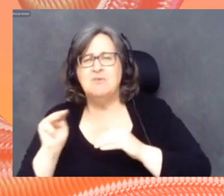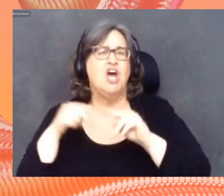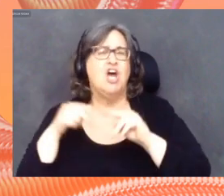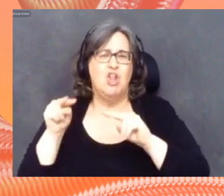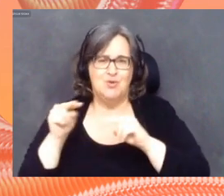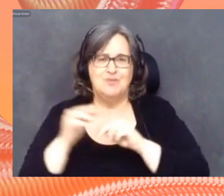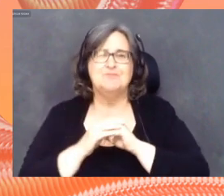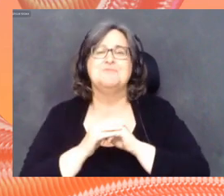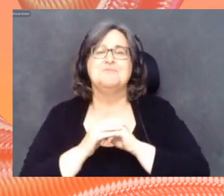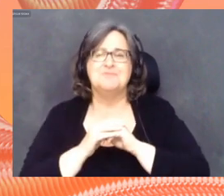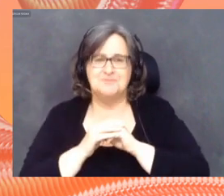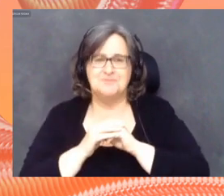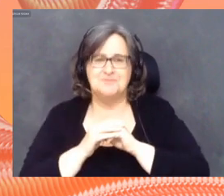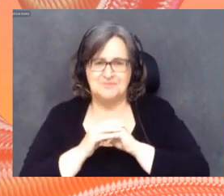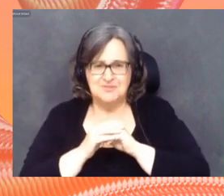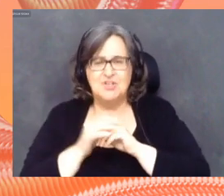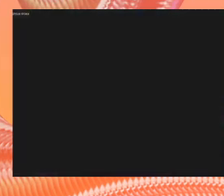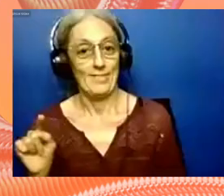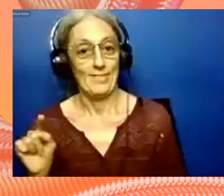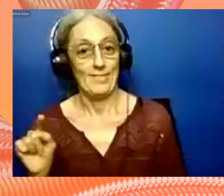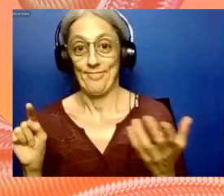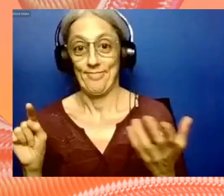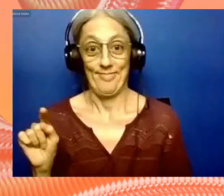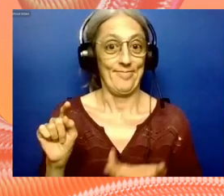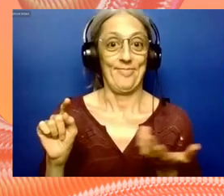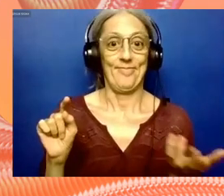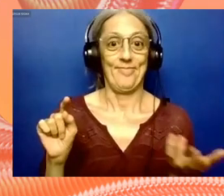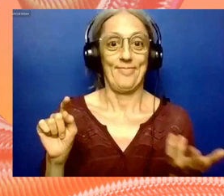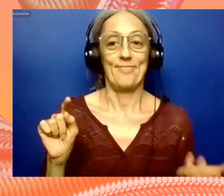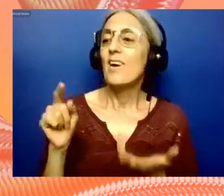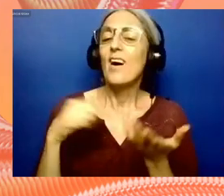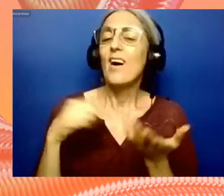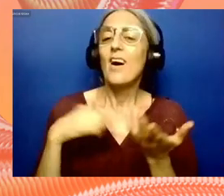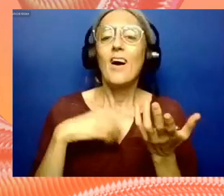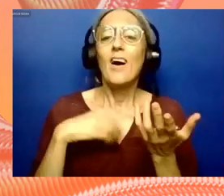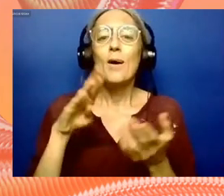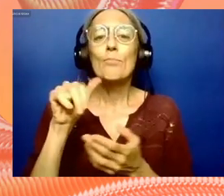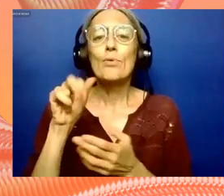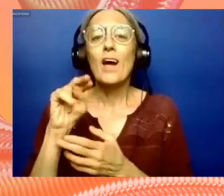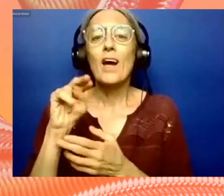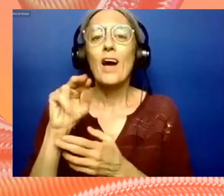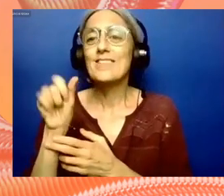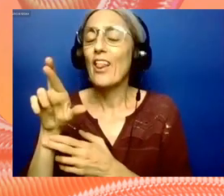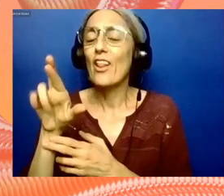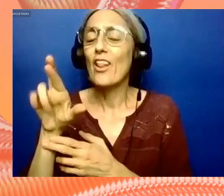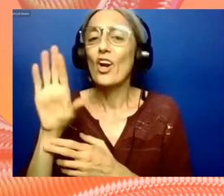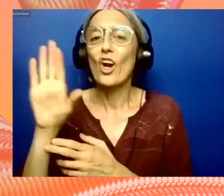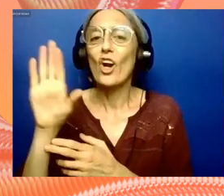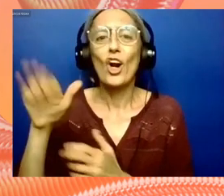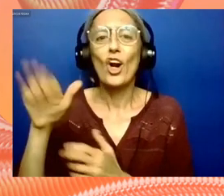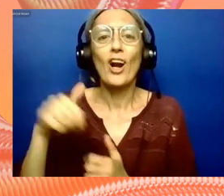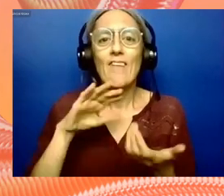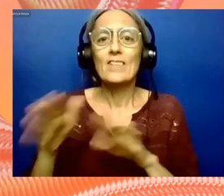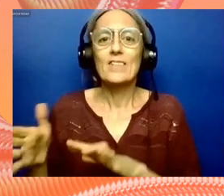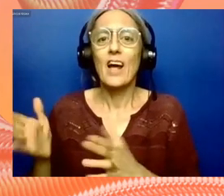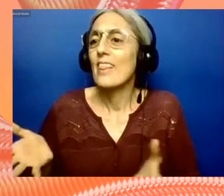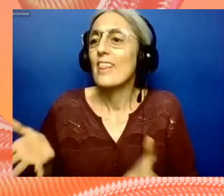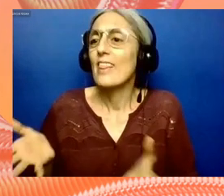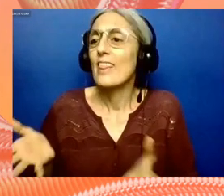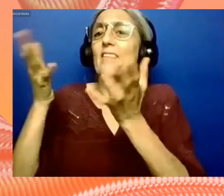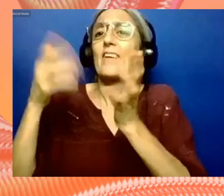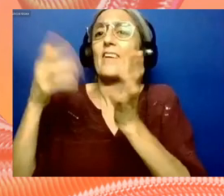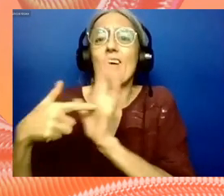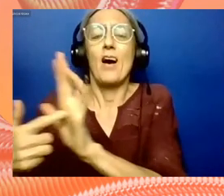are uplifting Breonna Taylor's life. I look at my comrades, I'm like, we are grieving so hard and I am